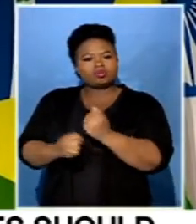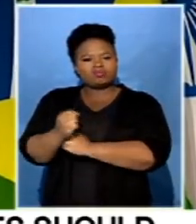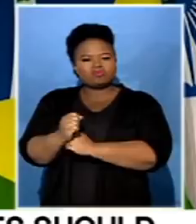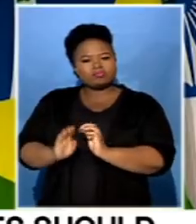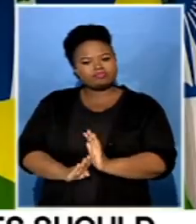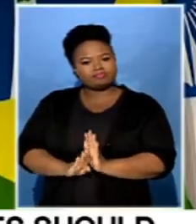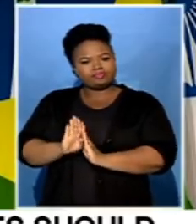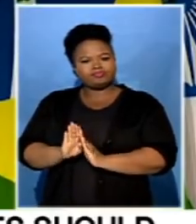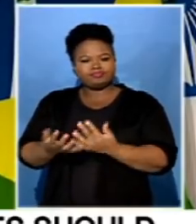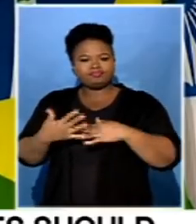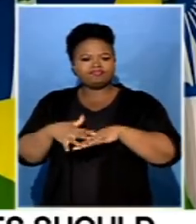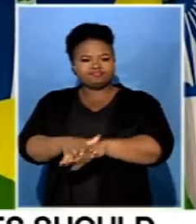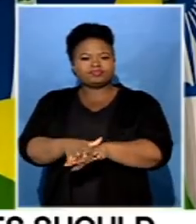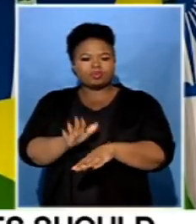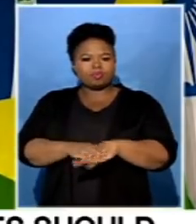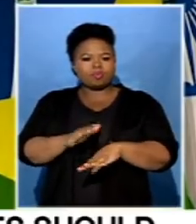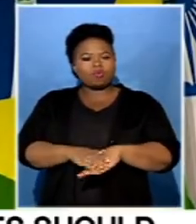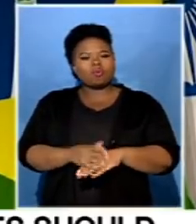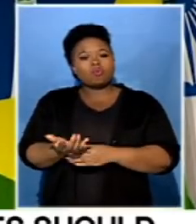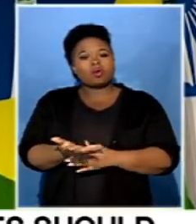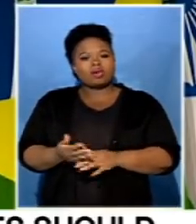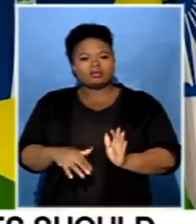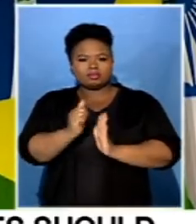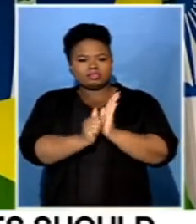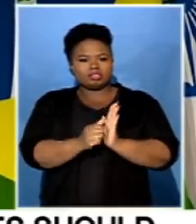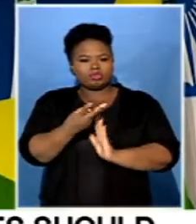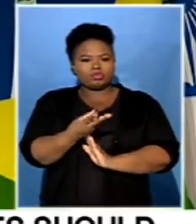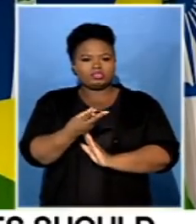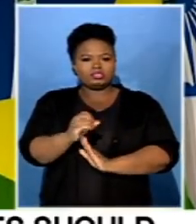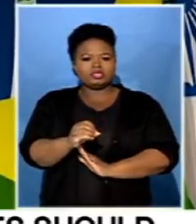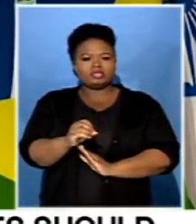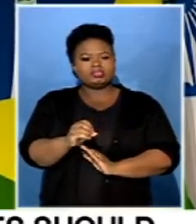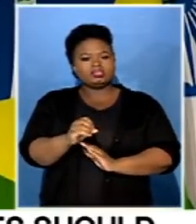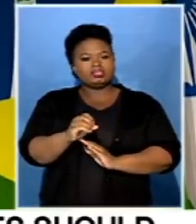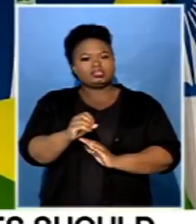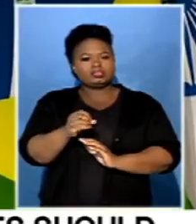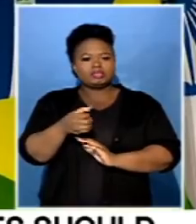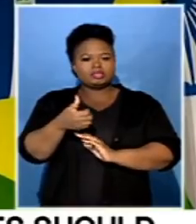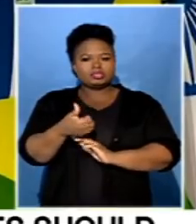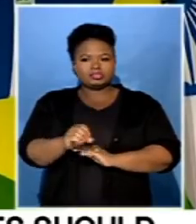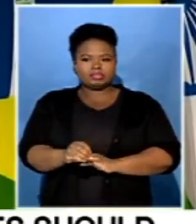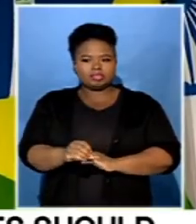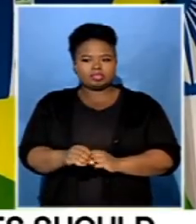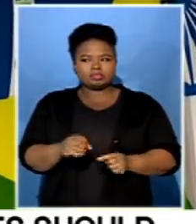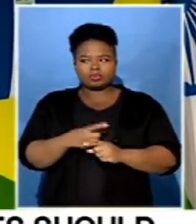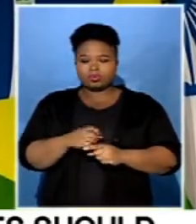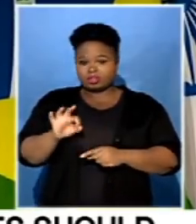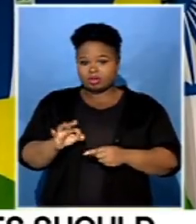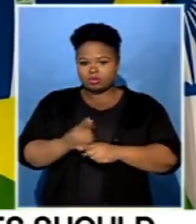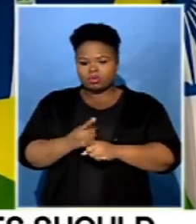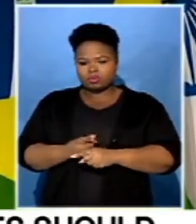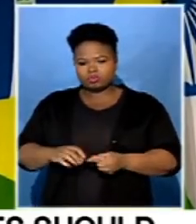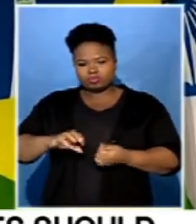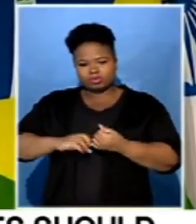the implementation of Agenda 2063 of the African Union, and thus enable Africa, an